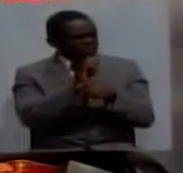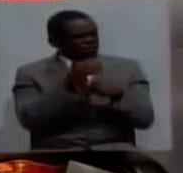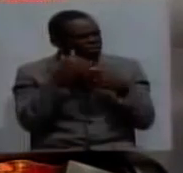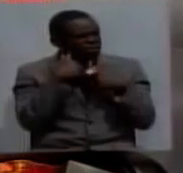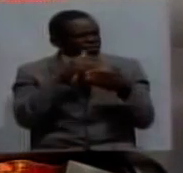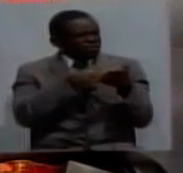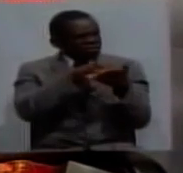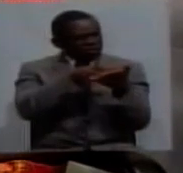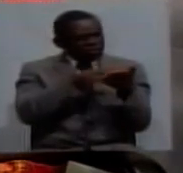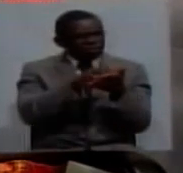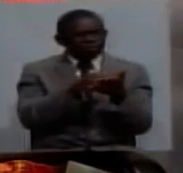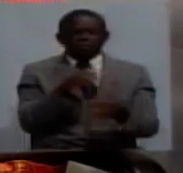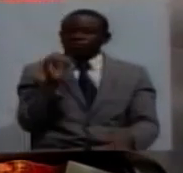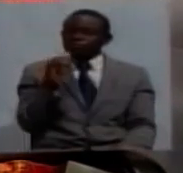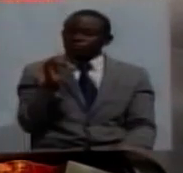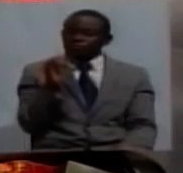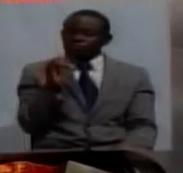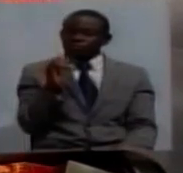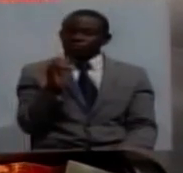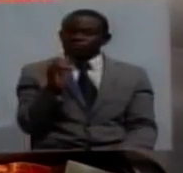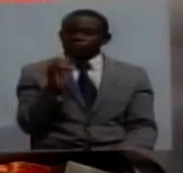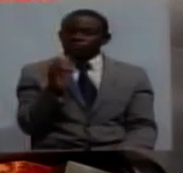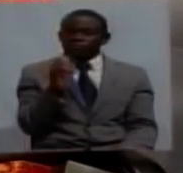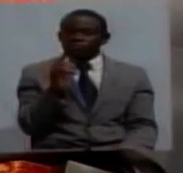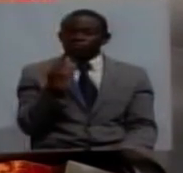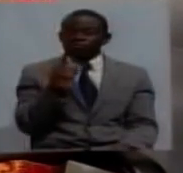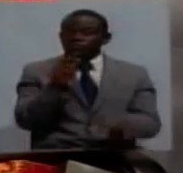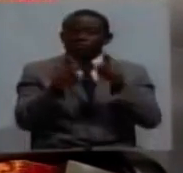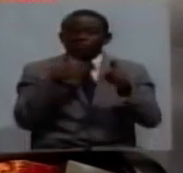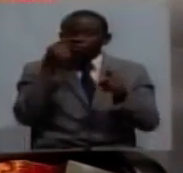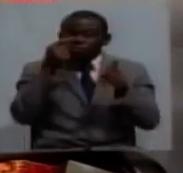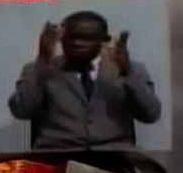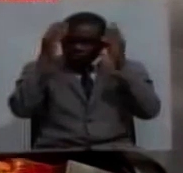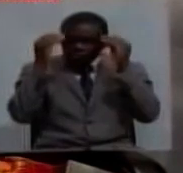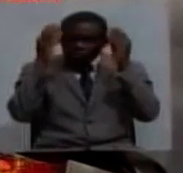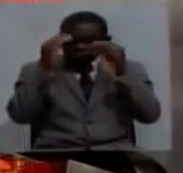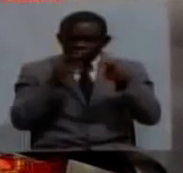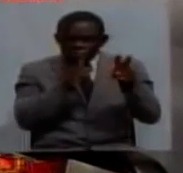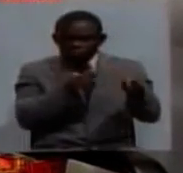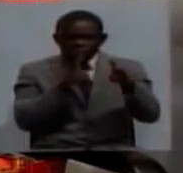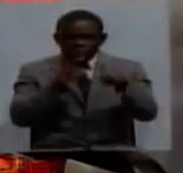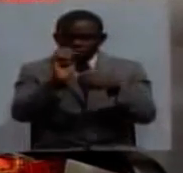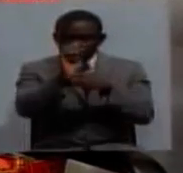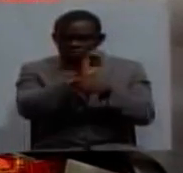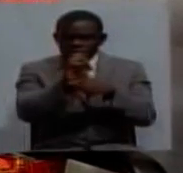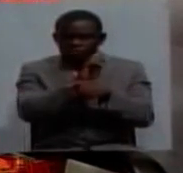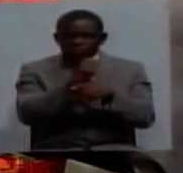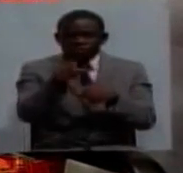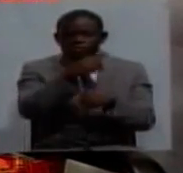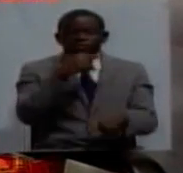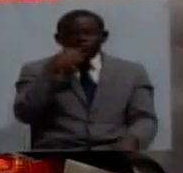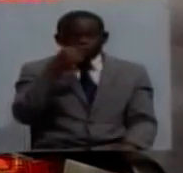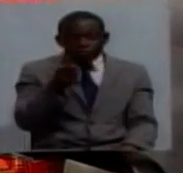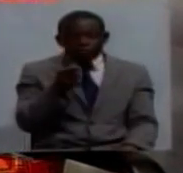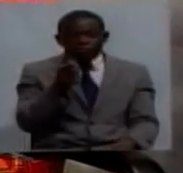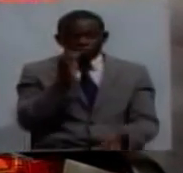and evaluation. For those who have done monitoring and evaluation, they tell you that when you're implementing a project,